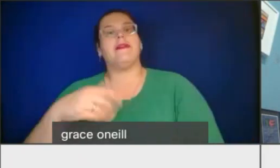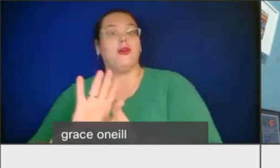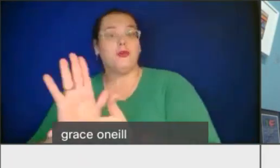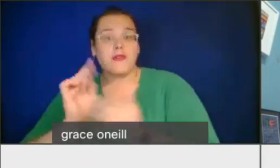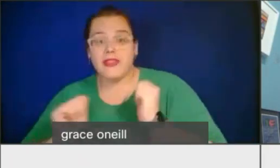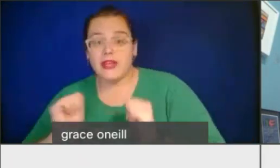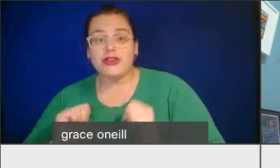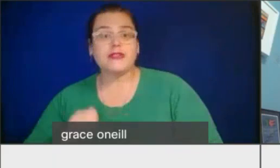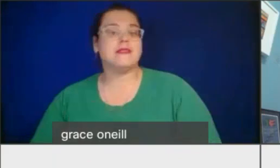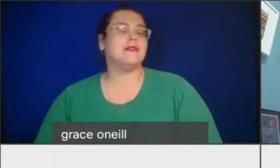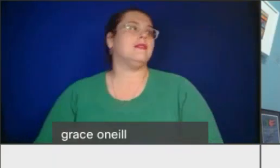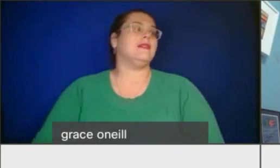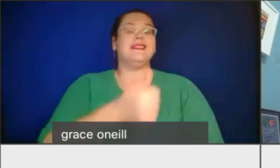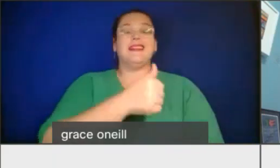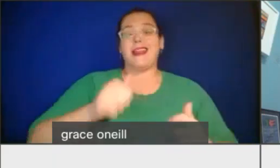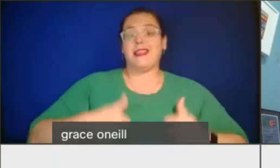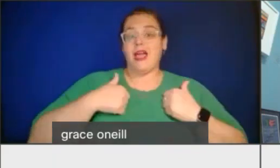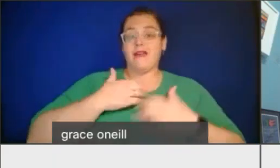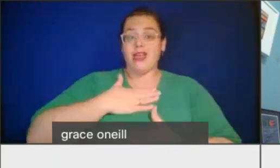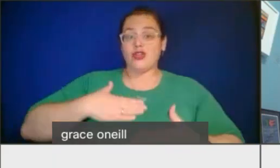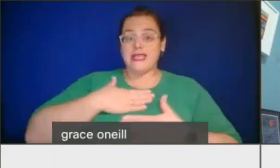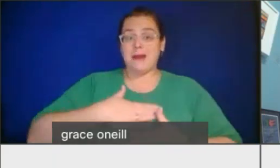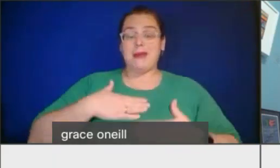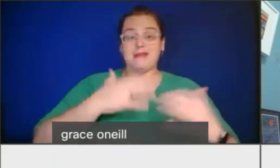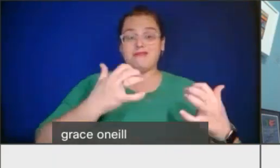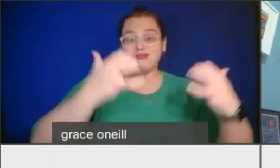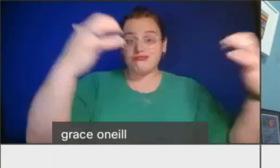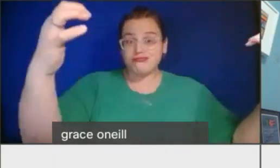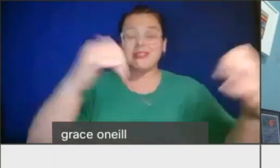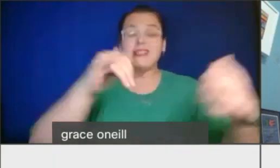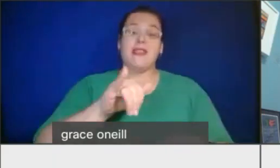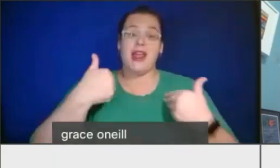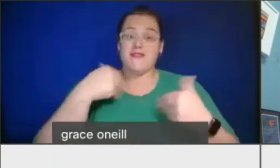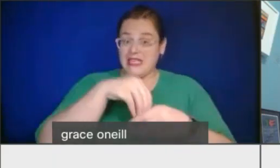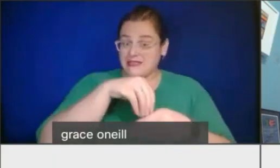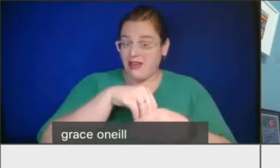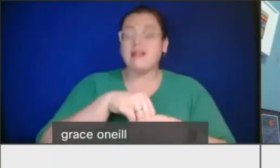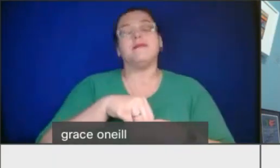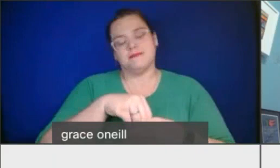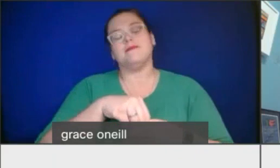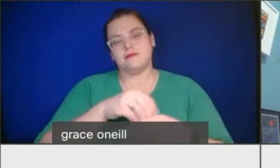any live entertainment venues that are indoors.